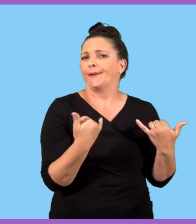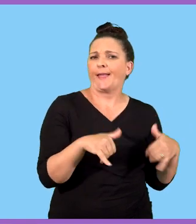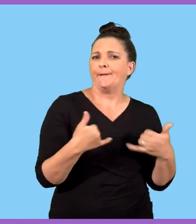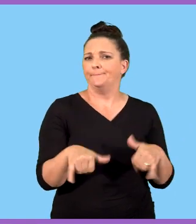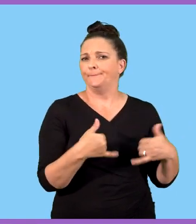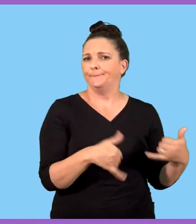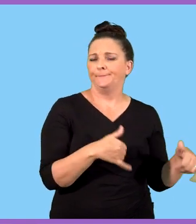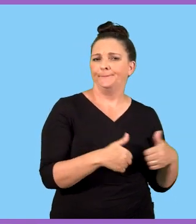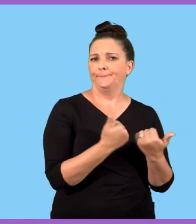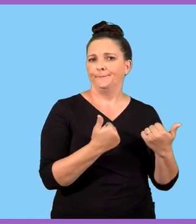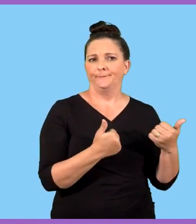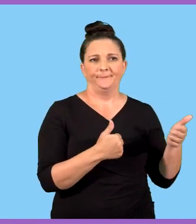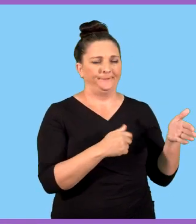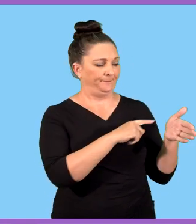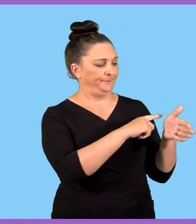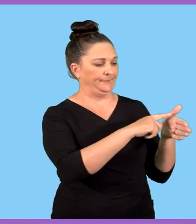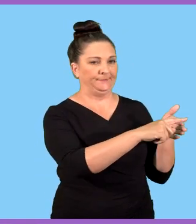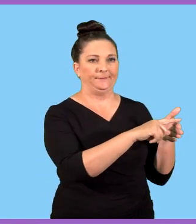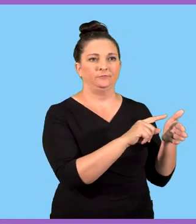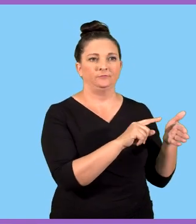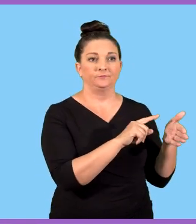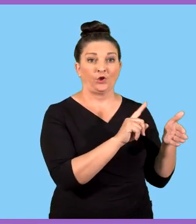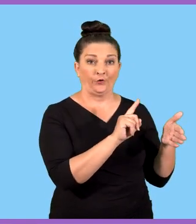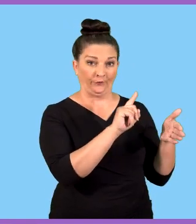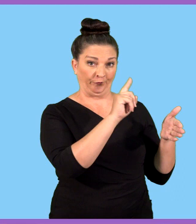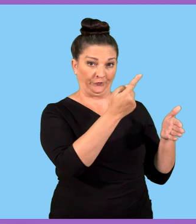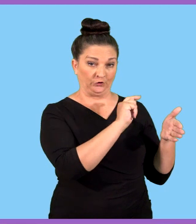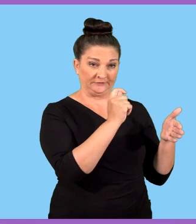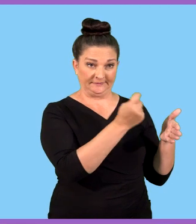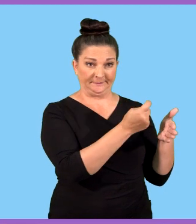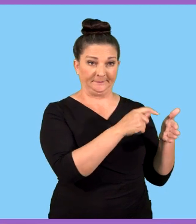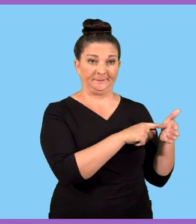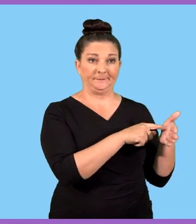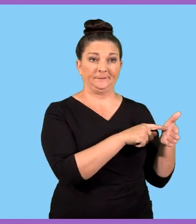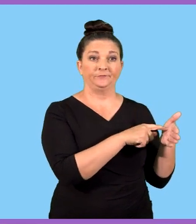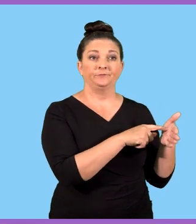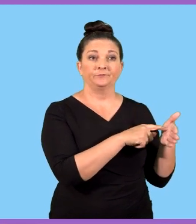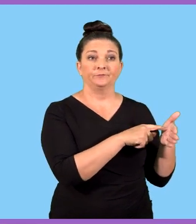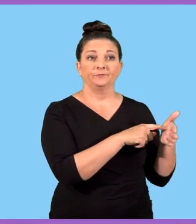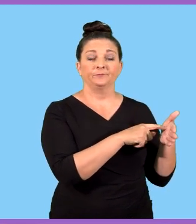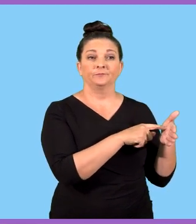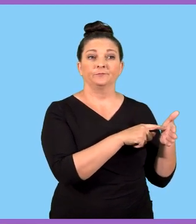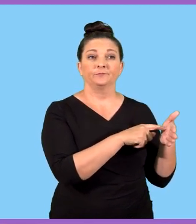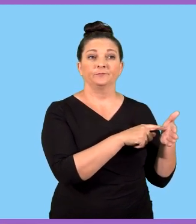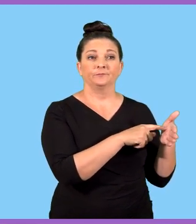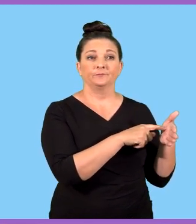of this other stuff. Okay. The first team on the league, right at the top, these guys.